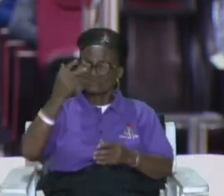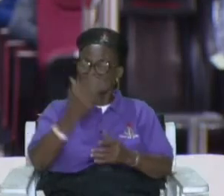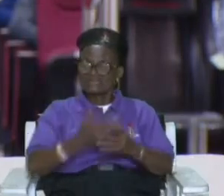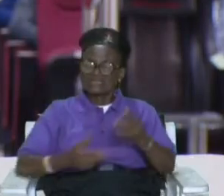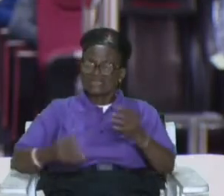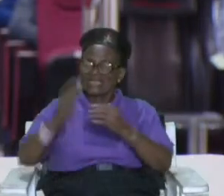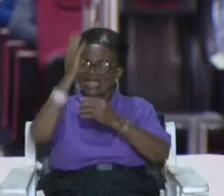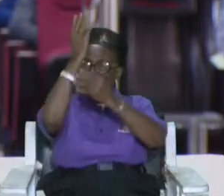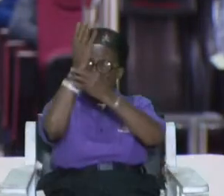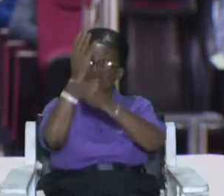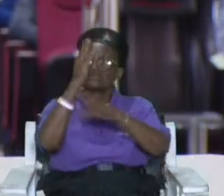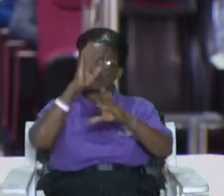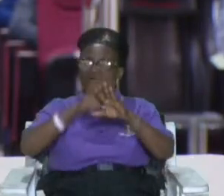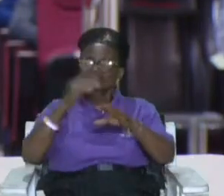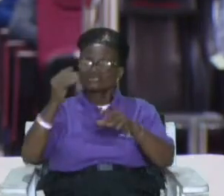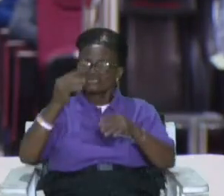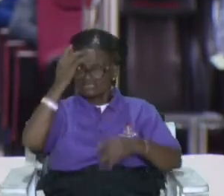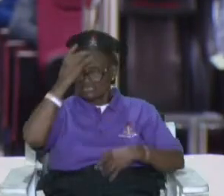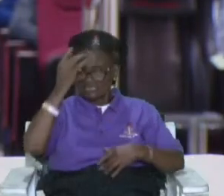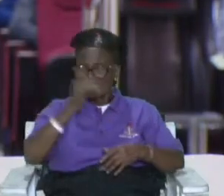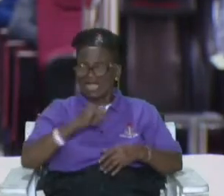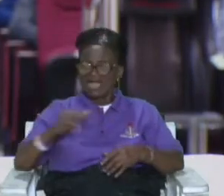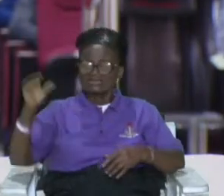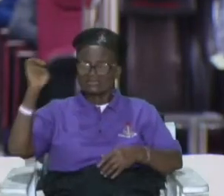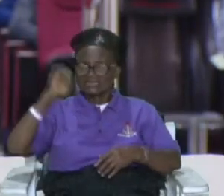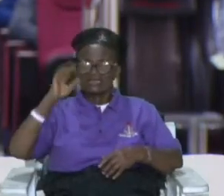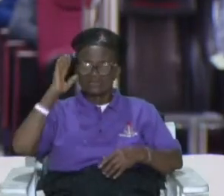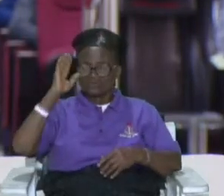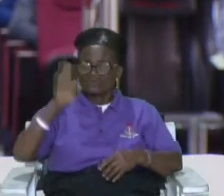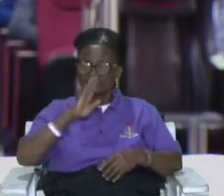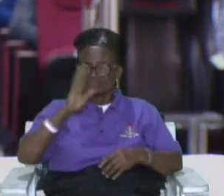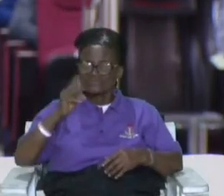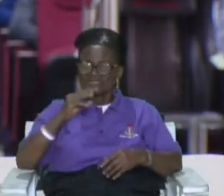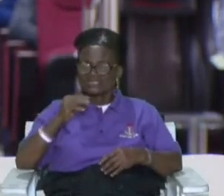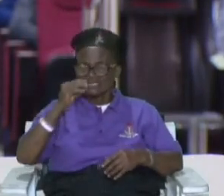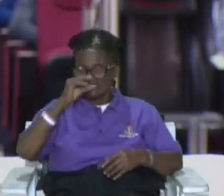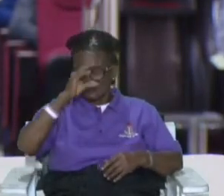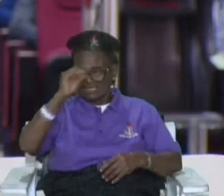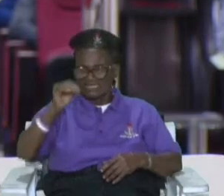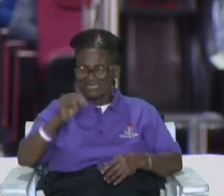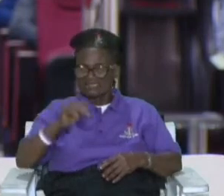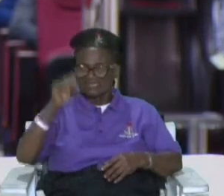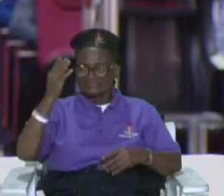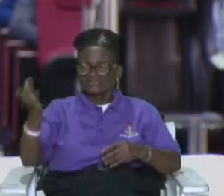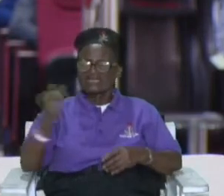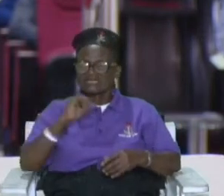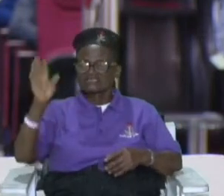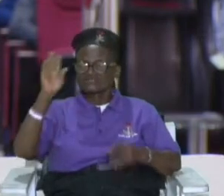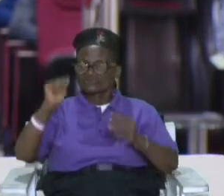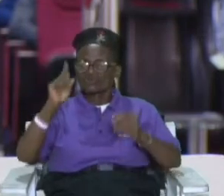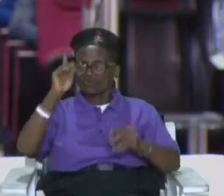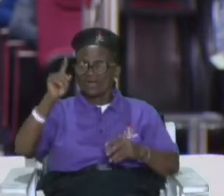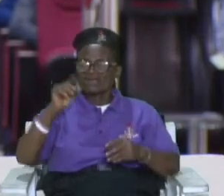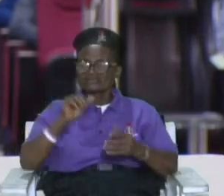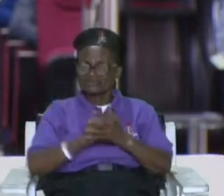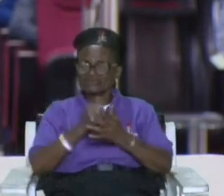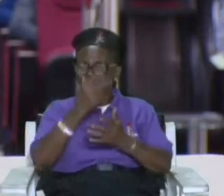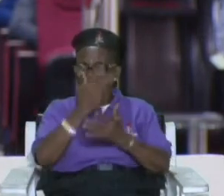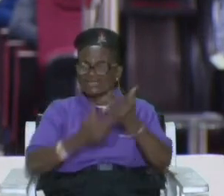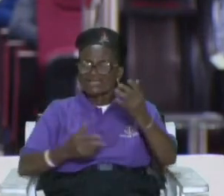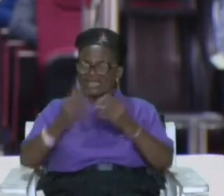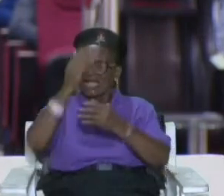shall recover. There's nobody to lay hands on me, but it didn't say who the sick will